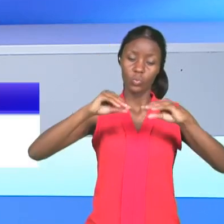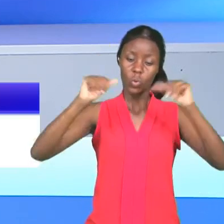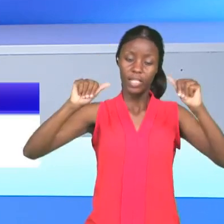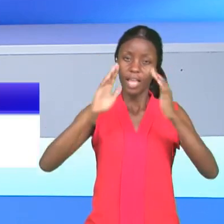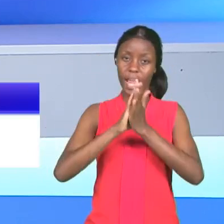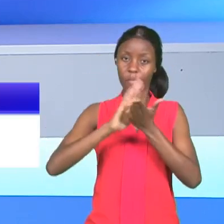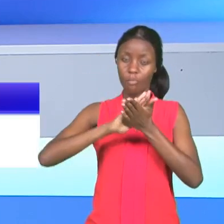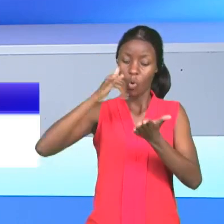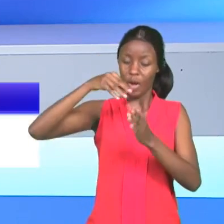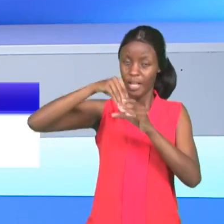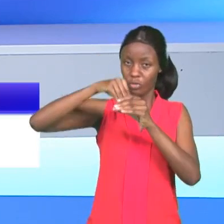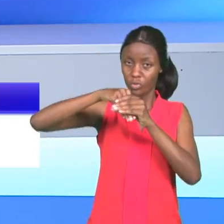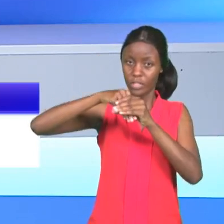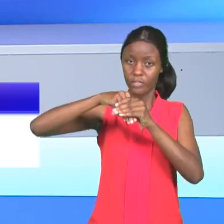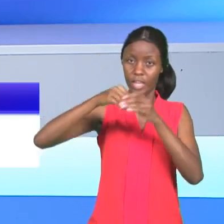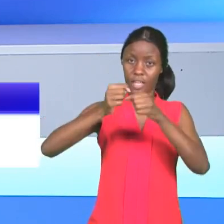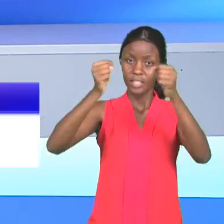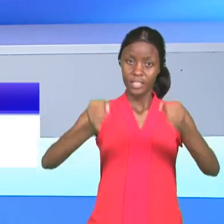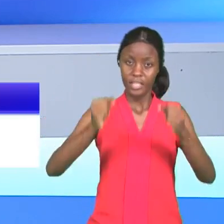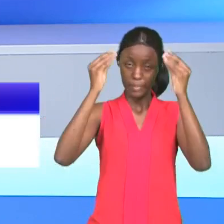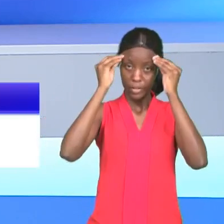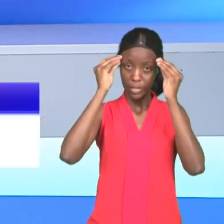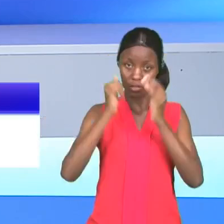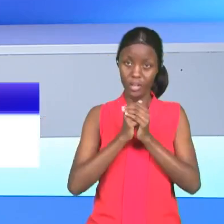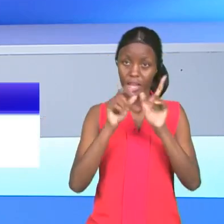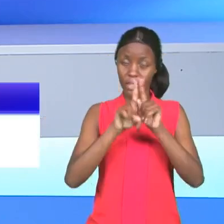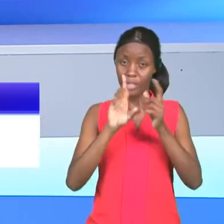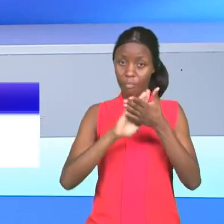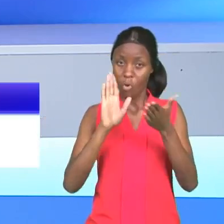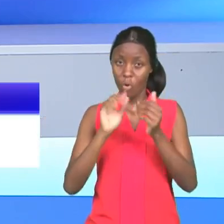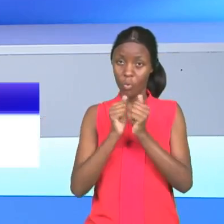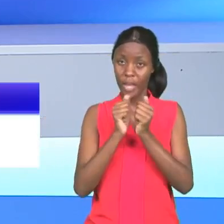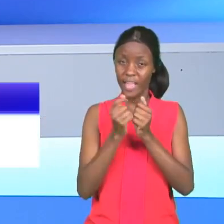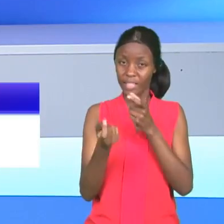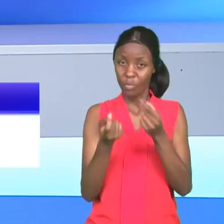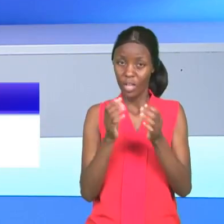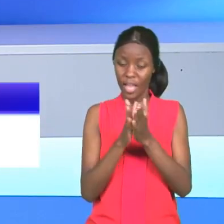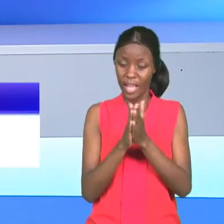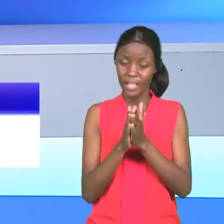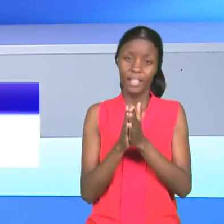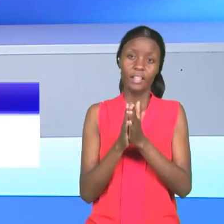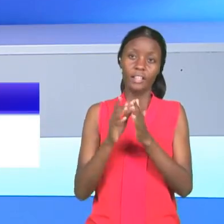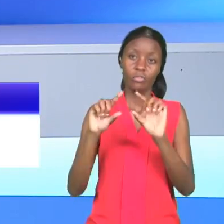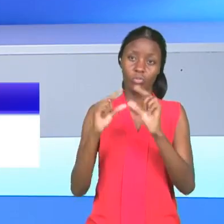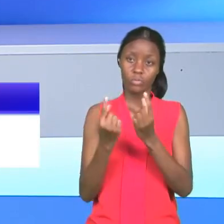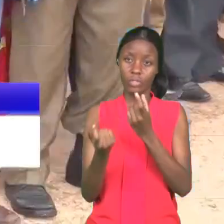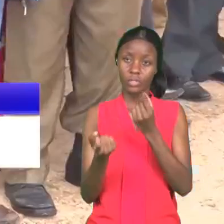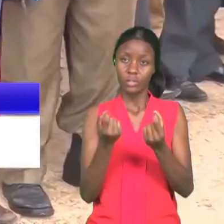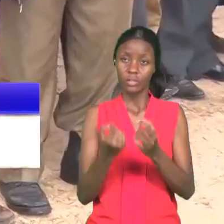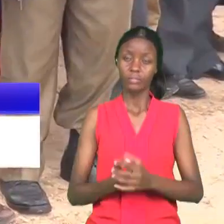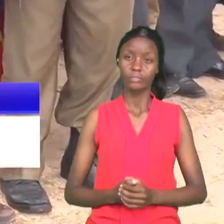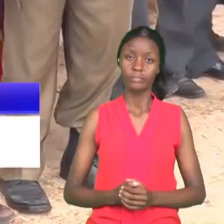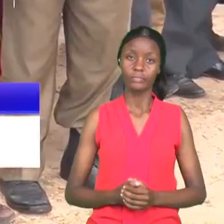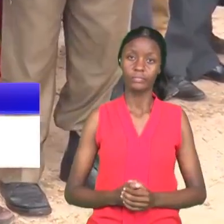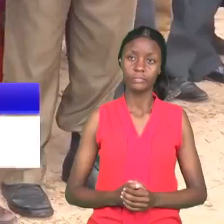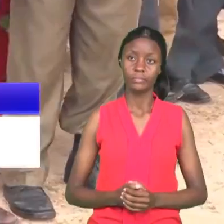inclusive education system to be achieved, more so among the marginalized and minority communities.